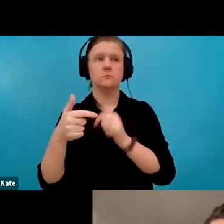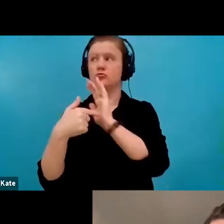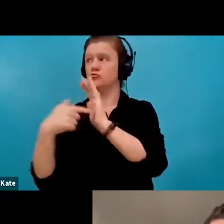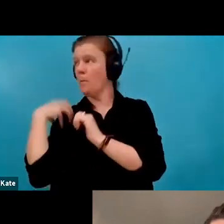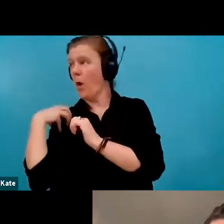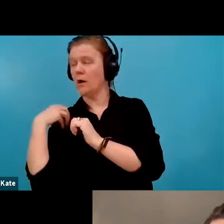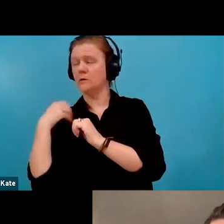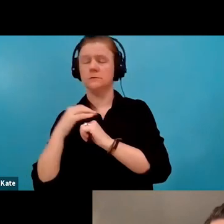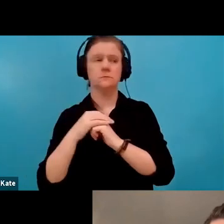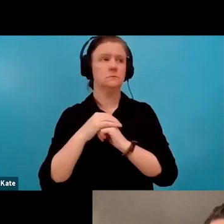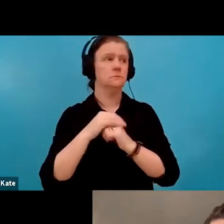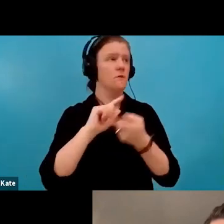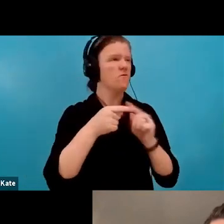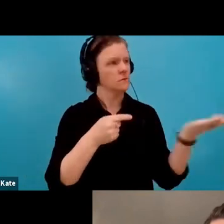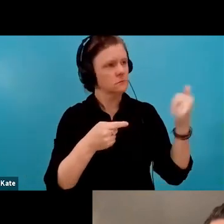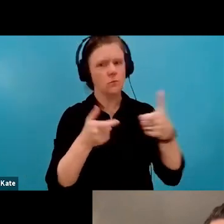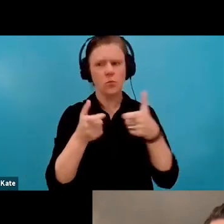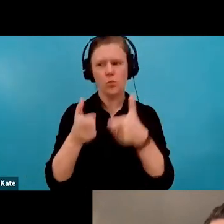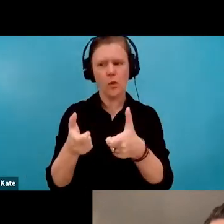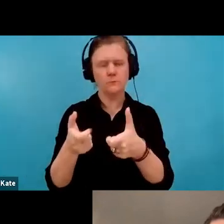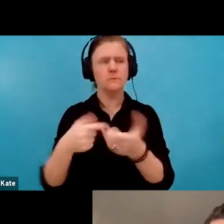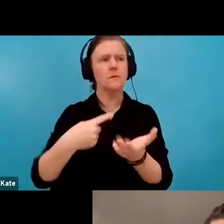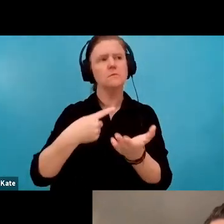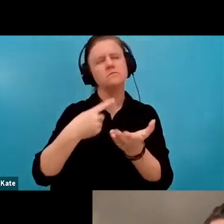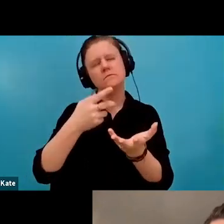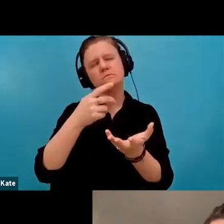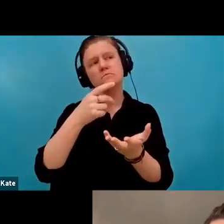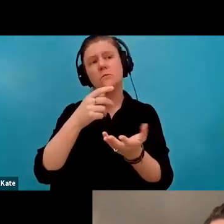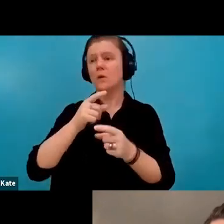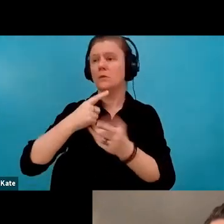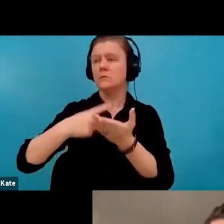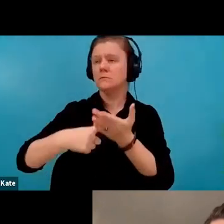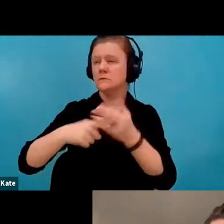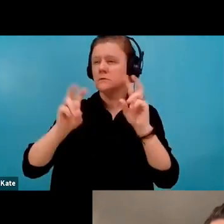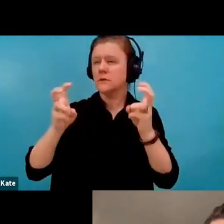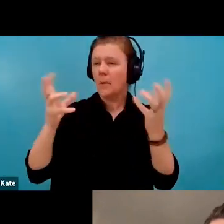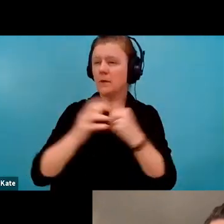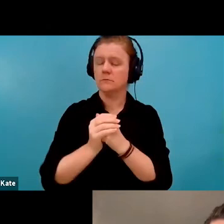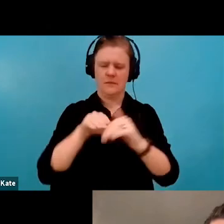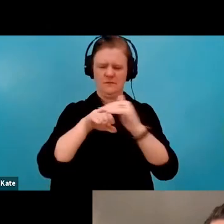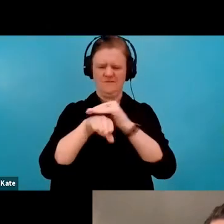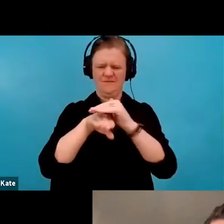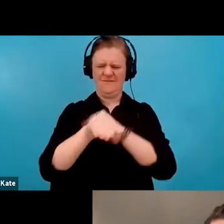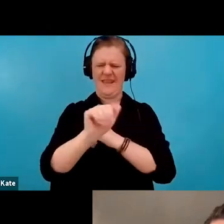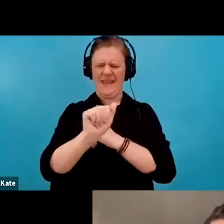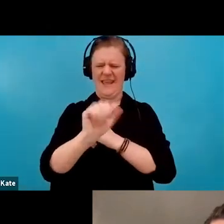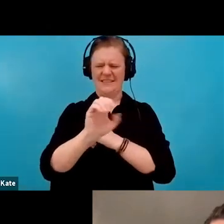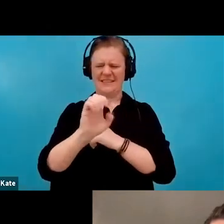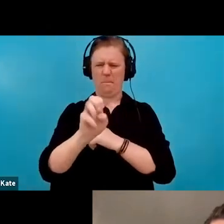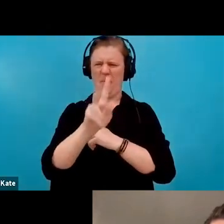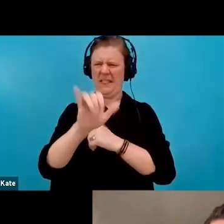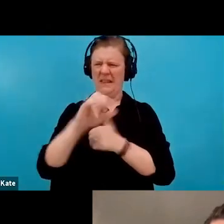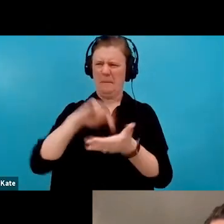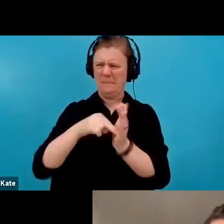yourself, to raise awareness about what accessibility is, and furthermore, why